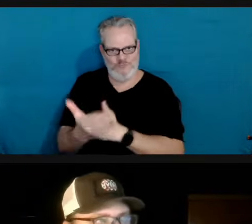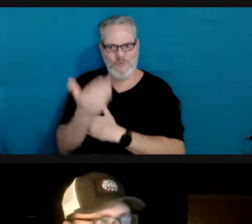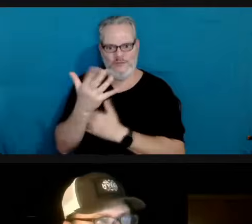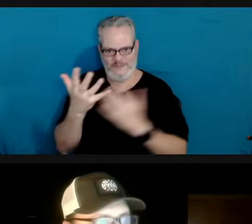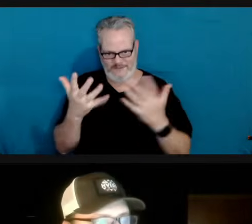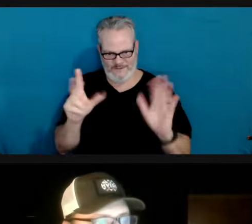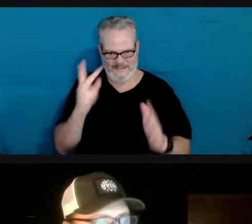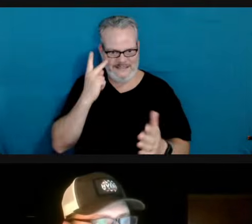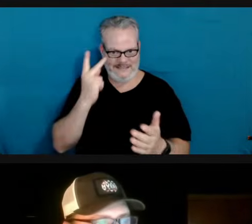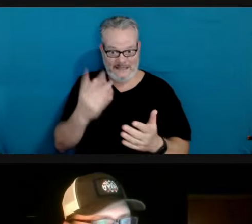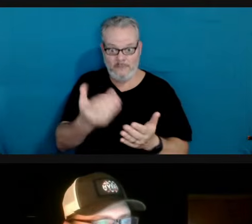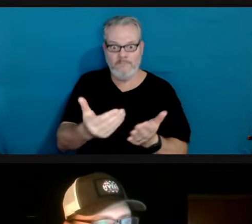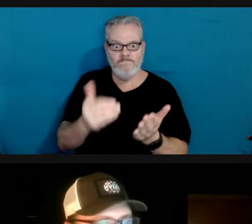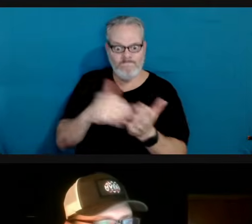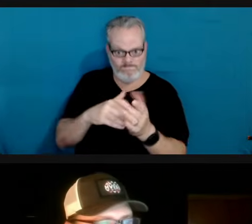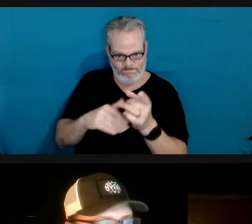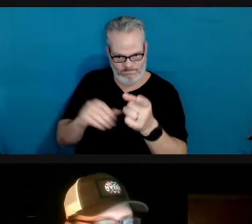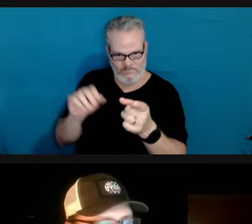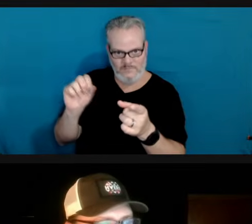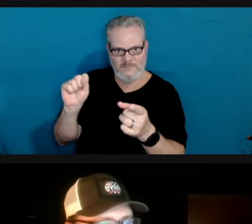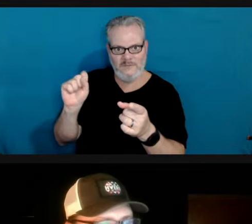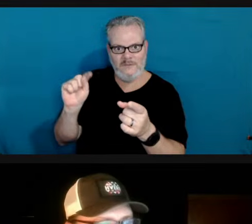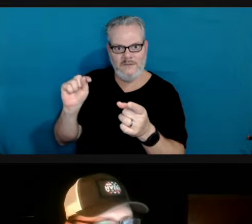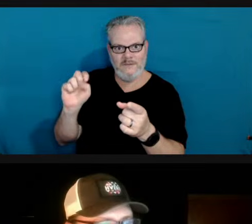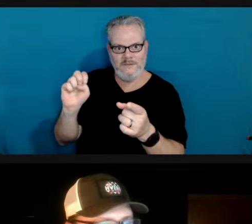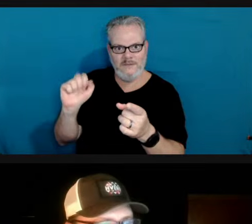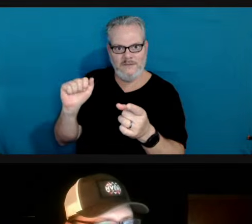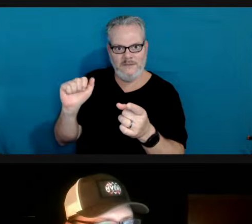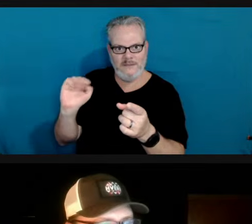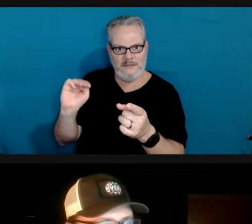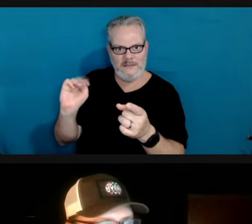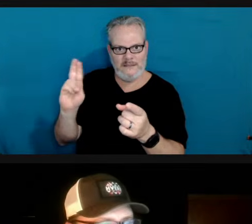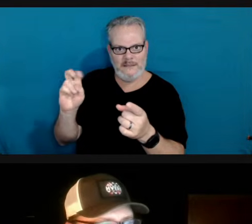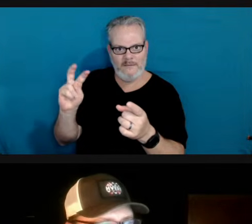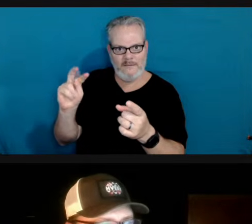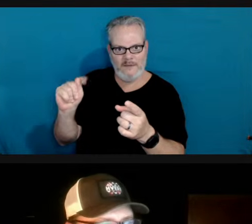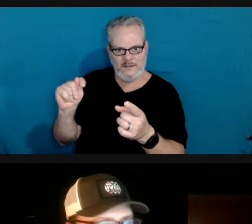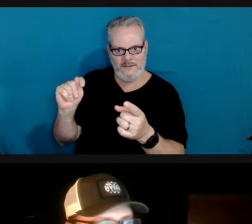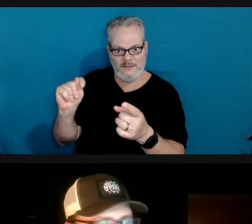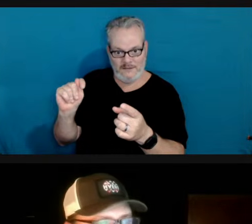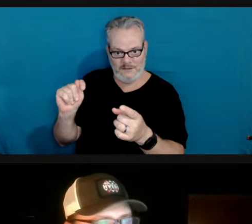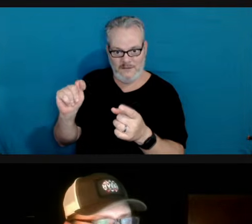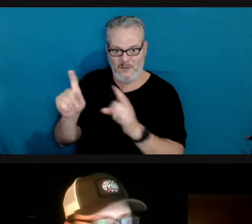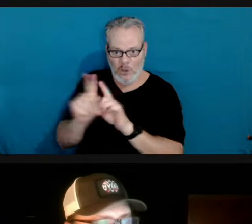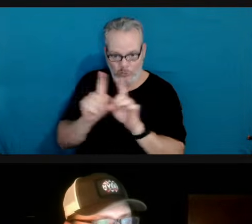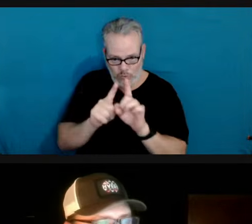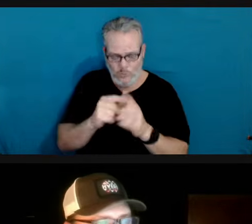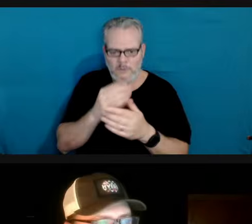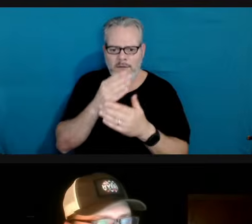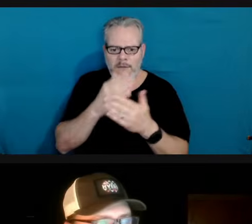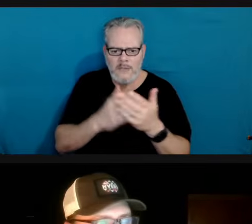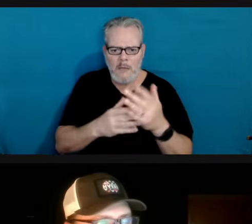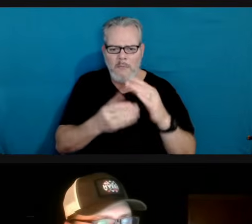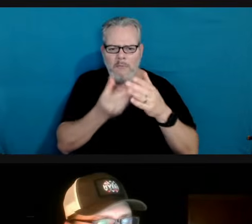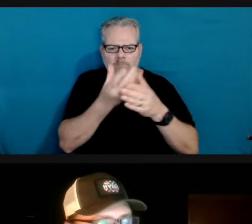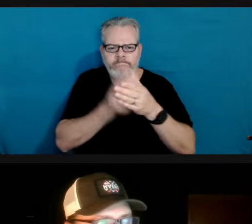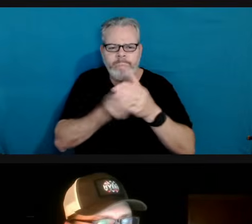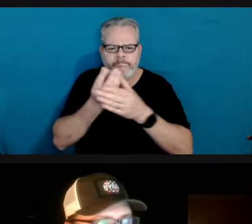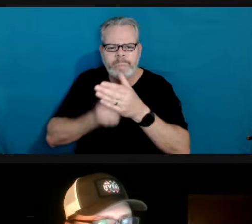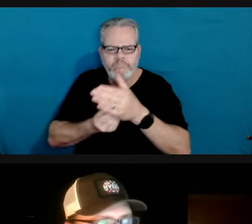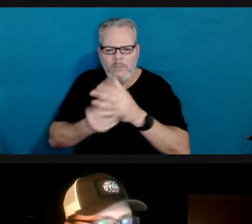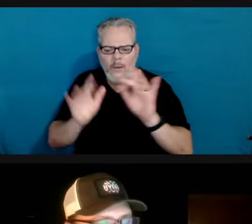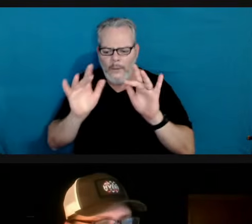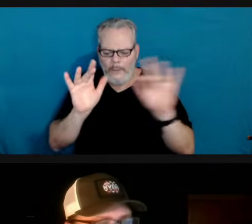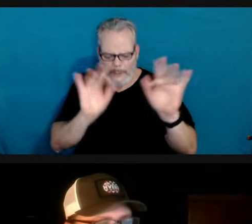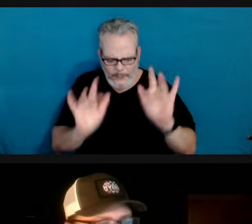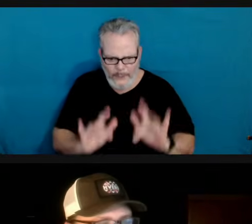Steam vents also SO2 recently back online here. There are some data gaps in here, it looks like. Even Honau got